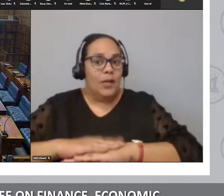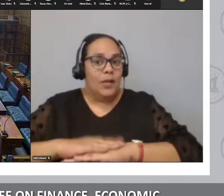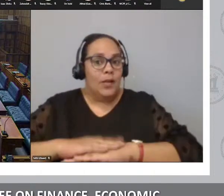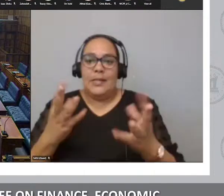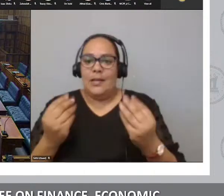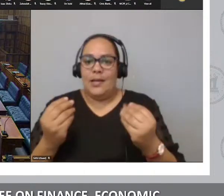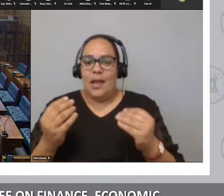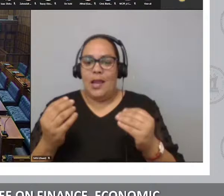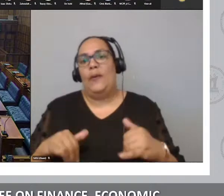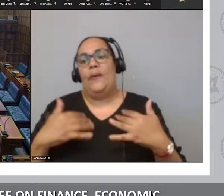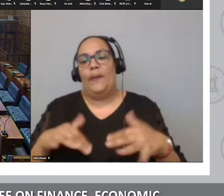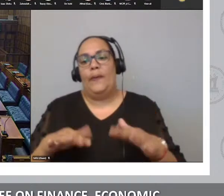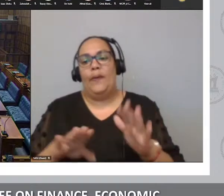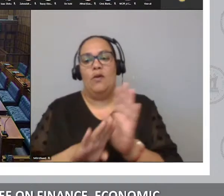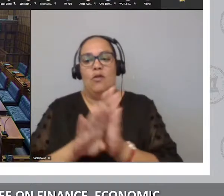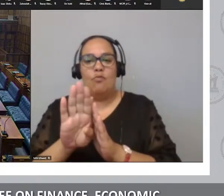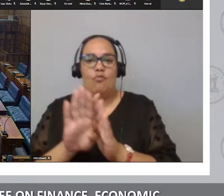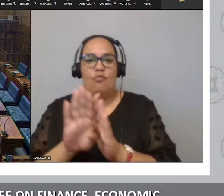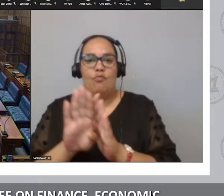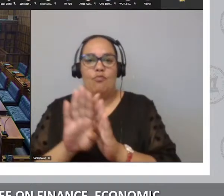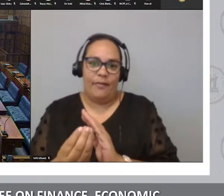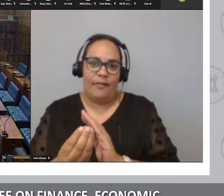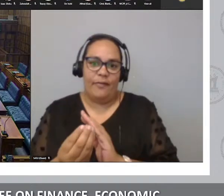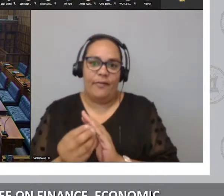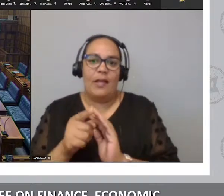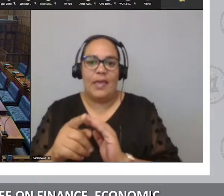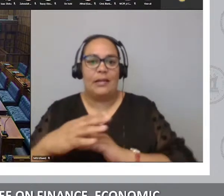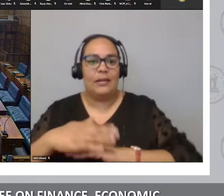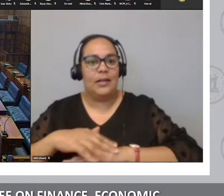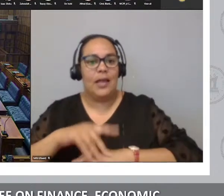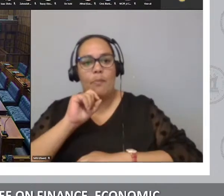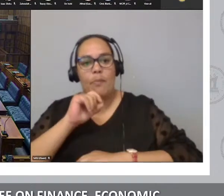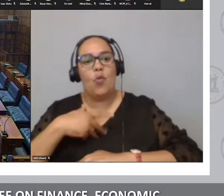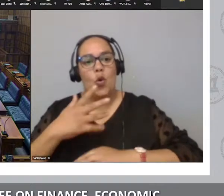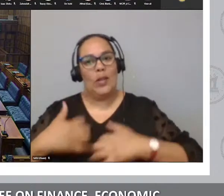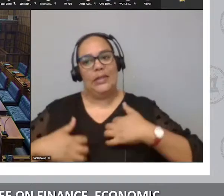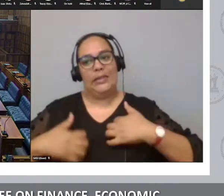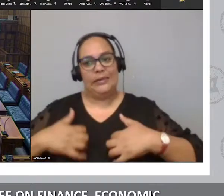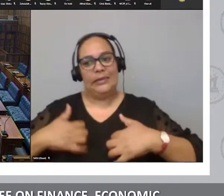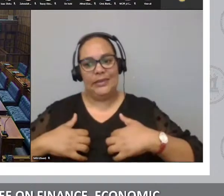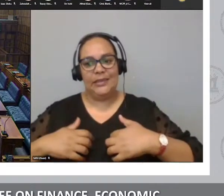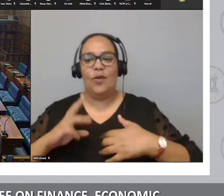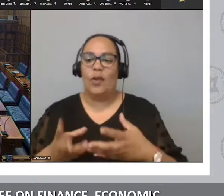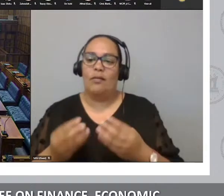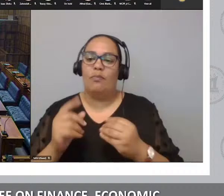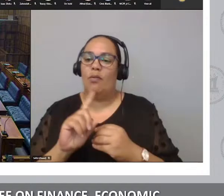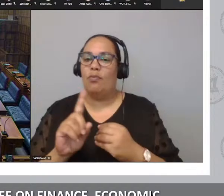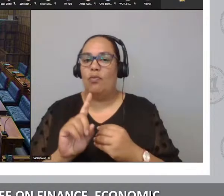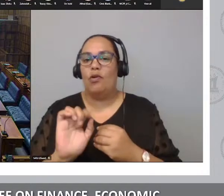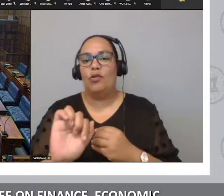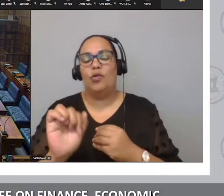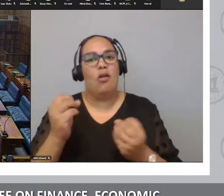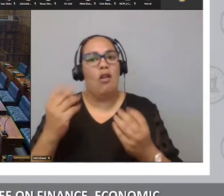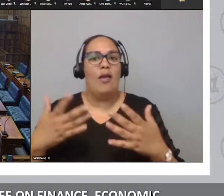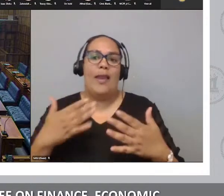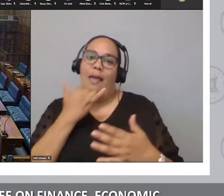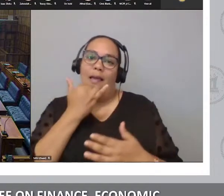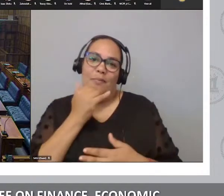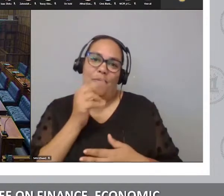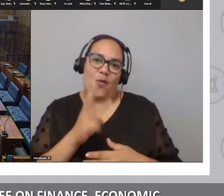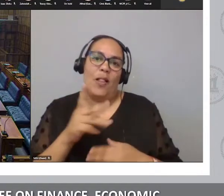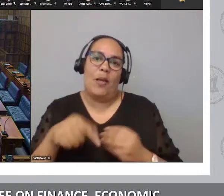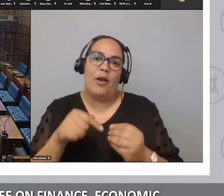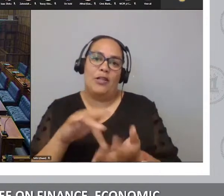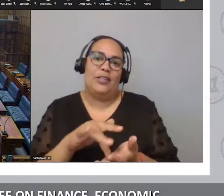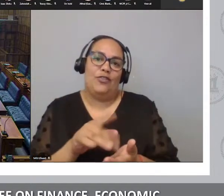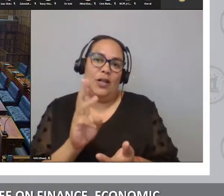drastically improve um that's a town that we will get excited and we will be be a lot more happy about the